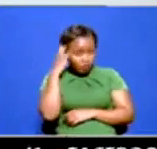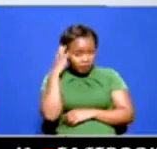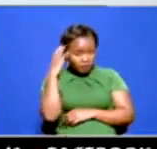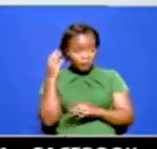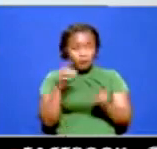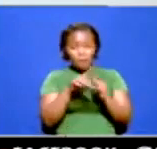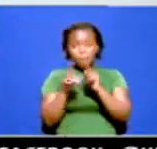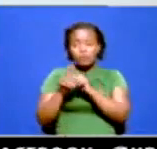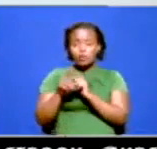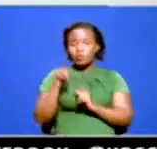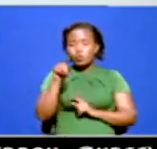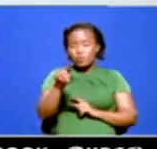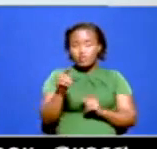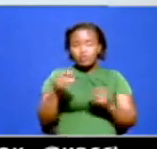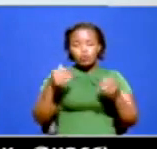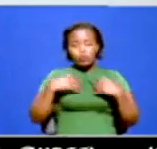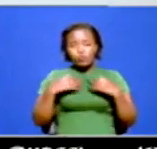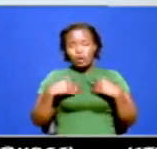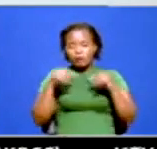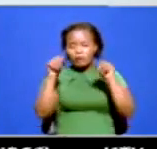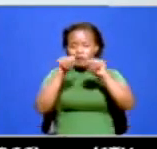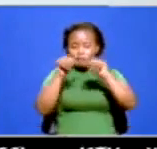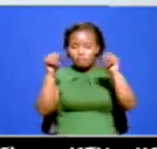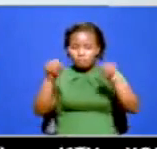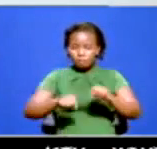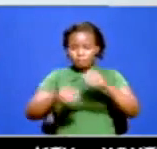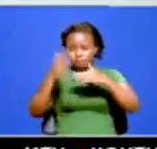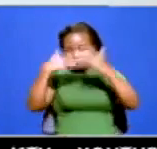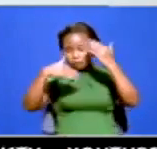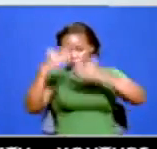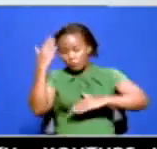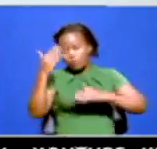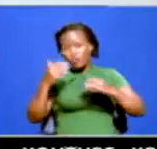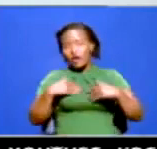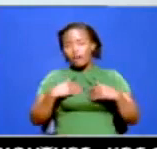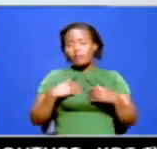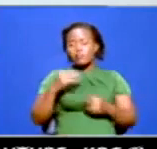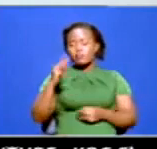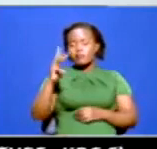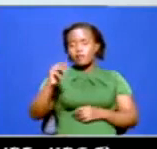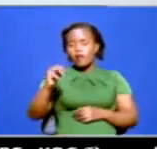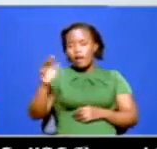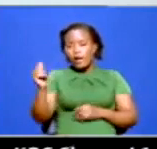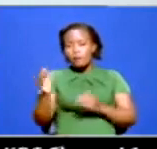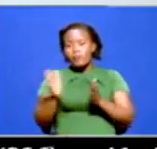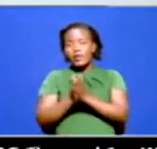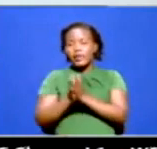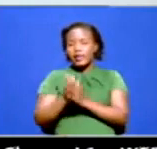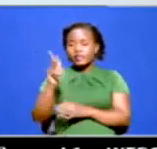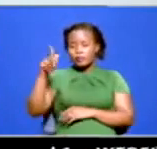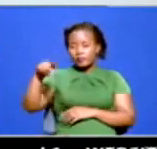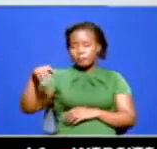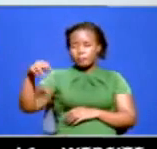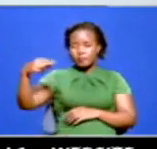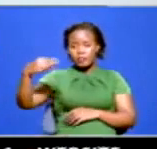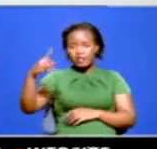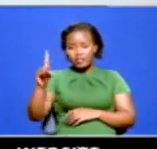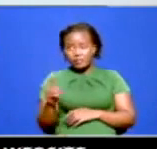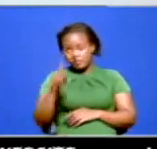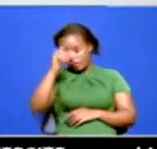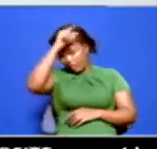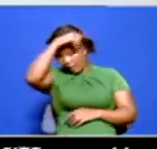as a constituent college of that university, offering a master's degree and PhDs in national